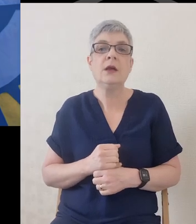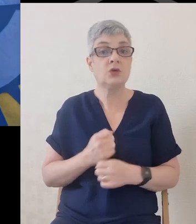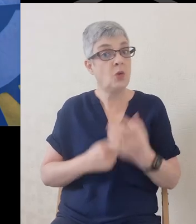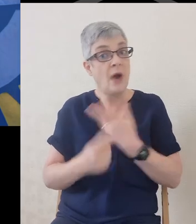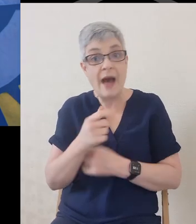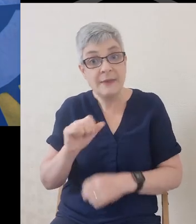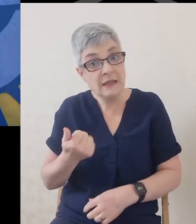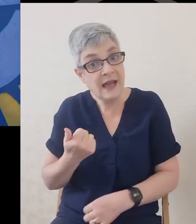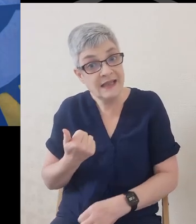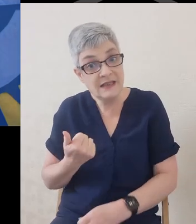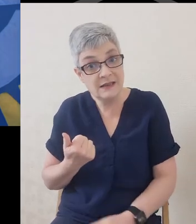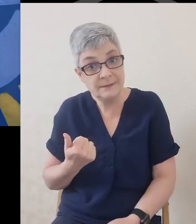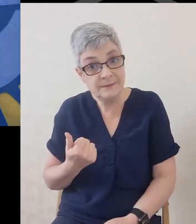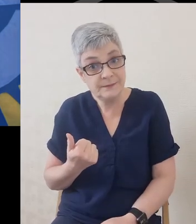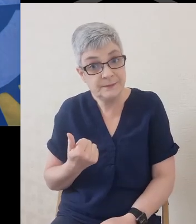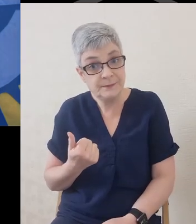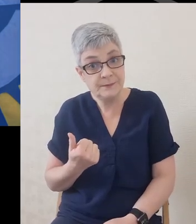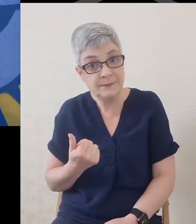So what happened next?